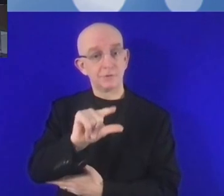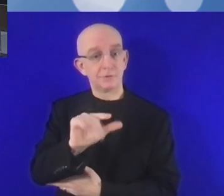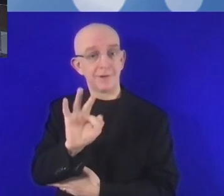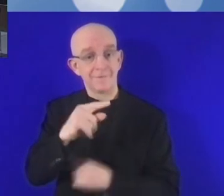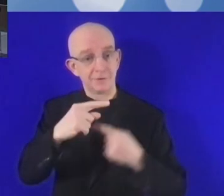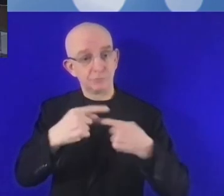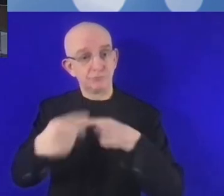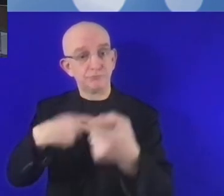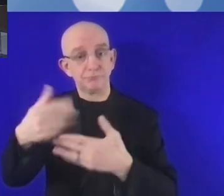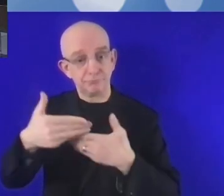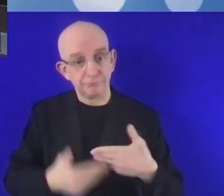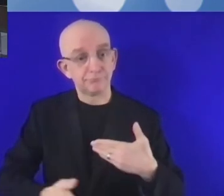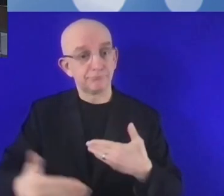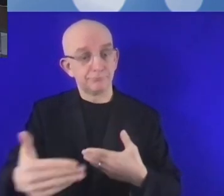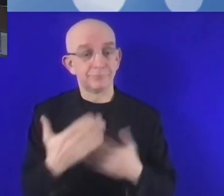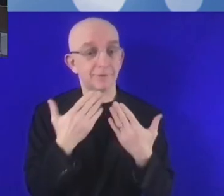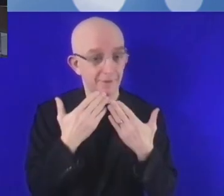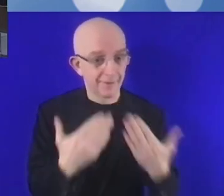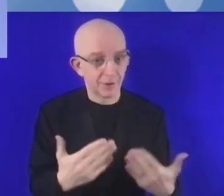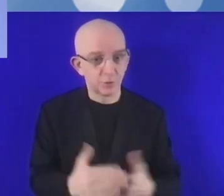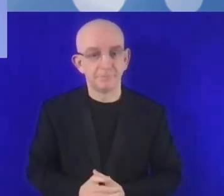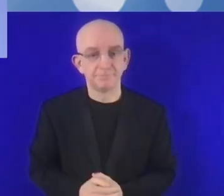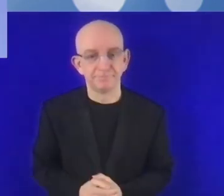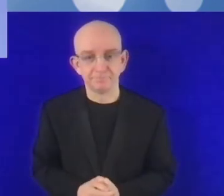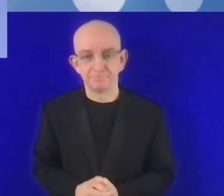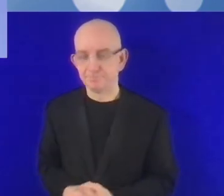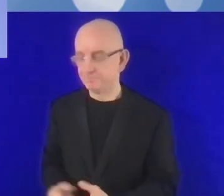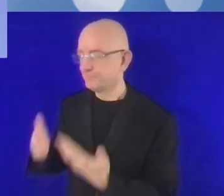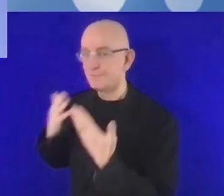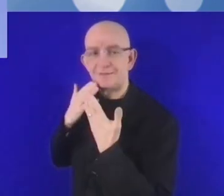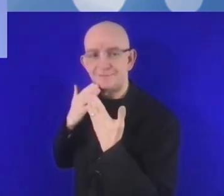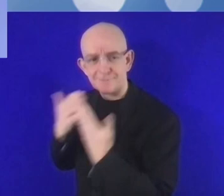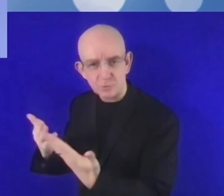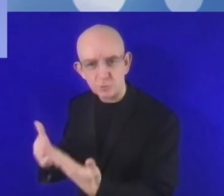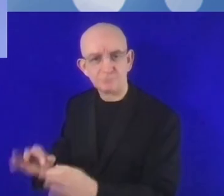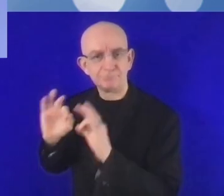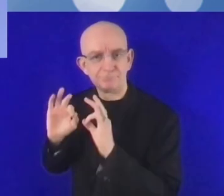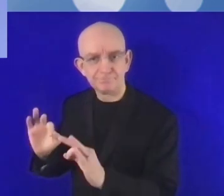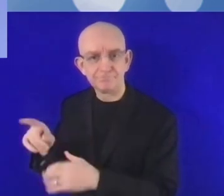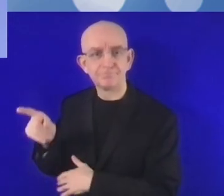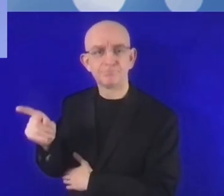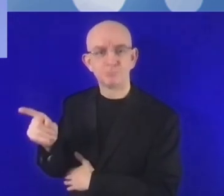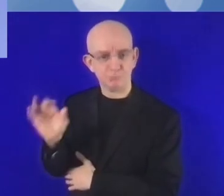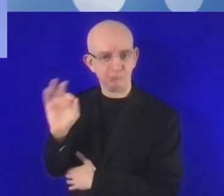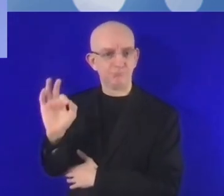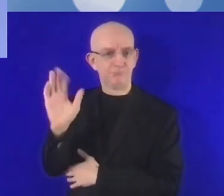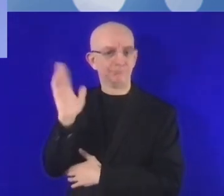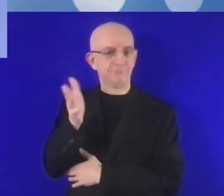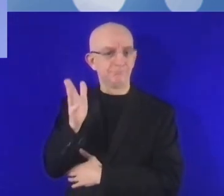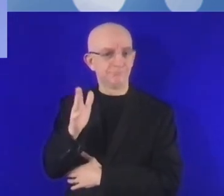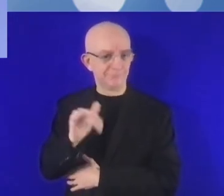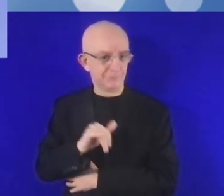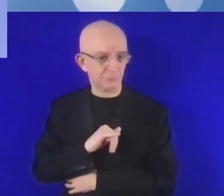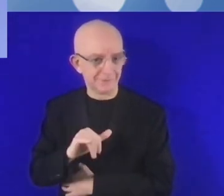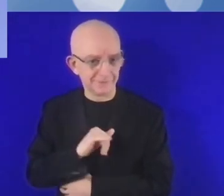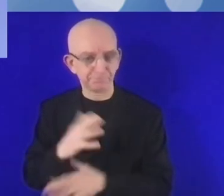Thank you very much. Thank you for interesting remarks. And I'll have a great pleasure in inviting to the stage Ms.